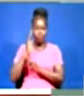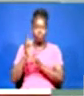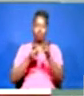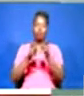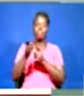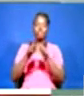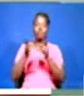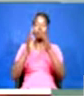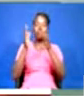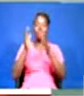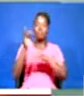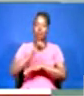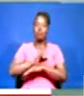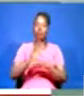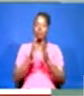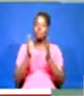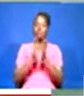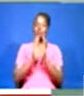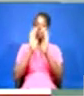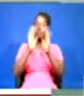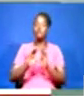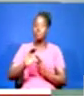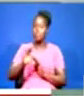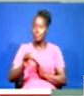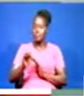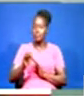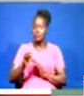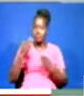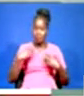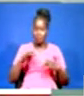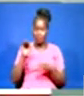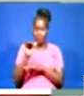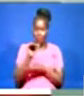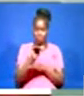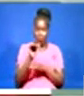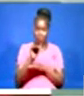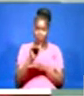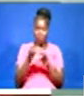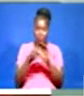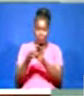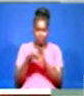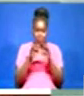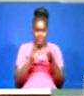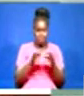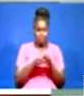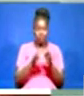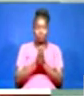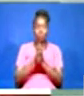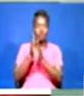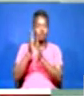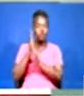Day celebrations in Kisumu County. The residents were asked to liaise with security personnel to address rising